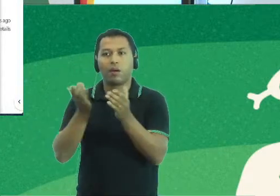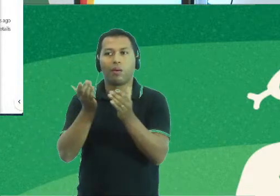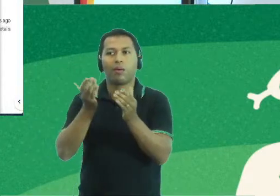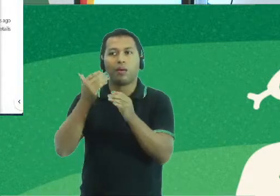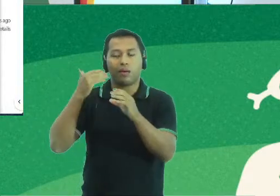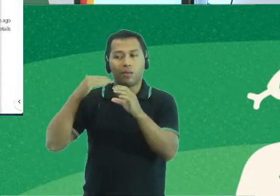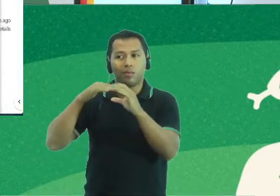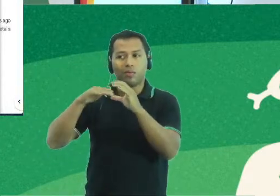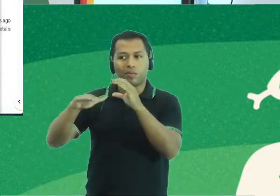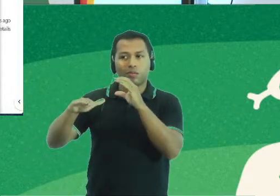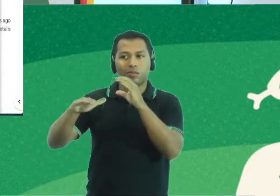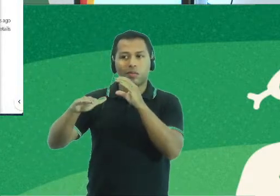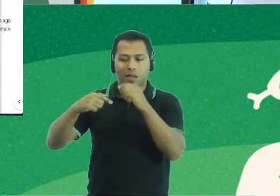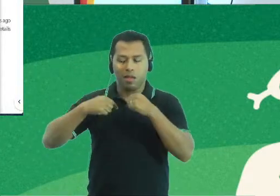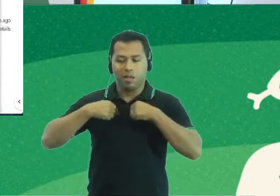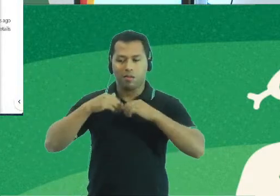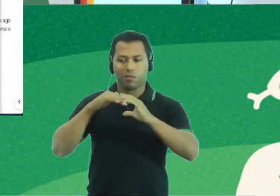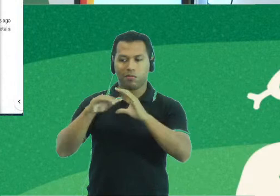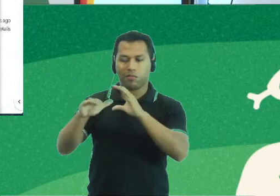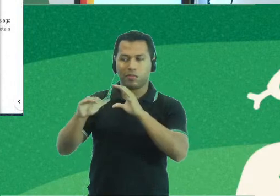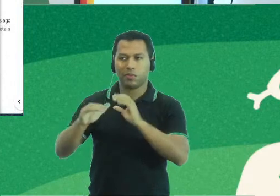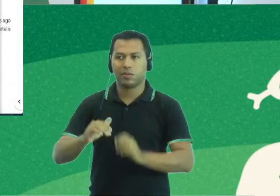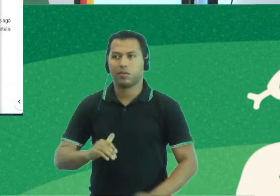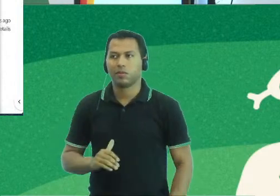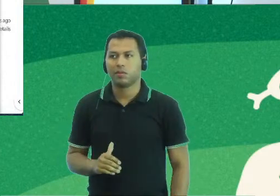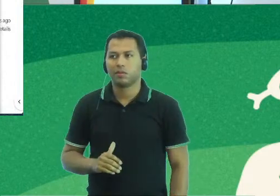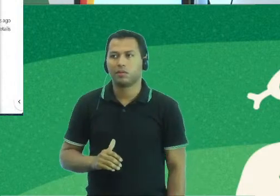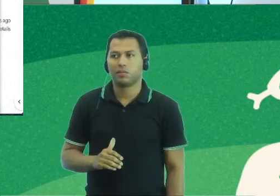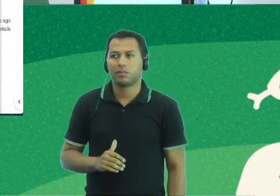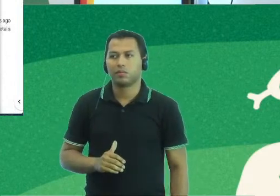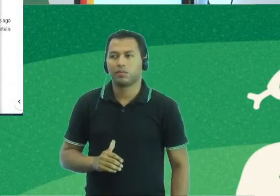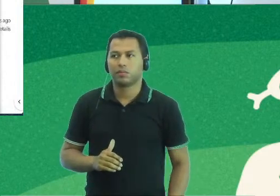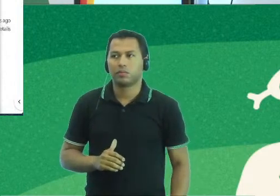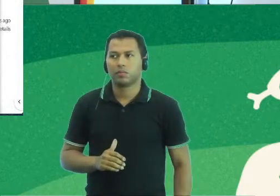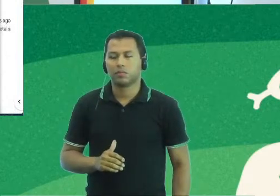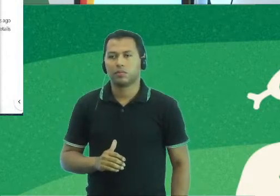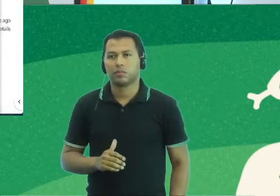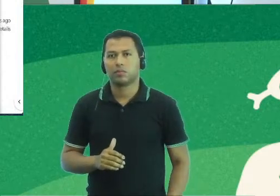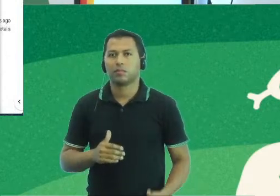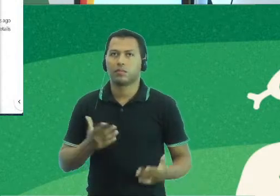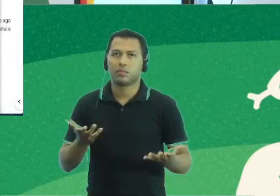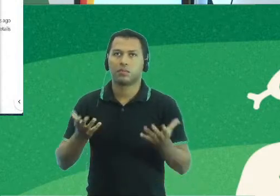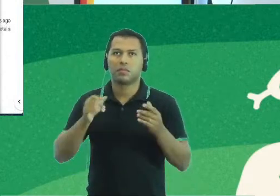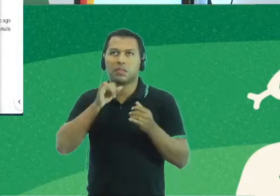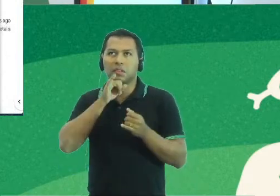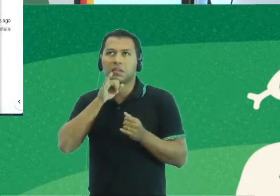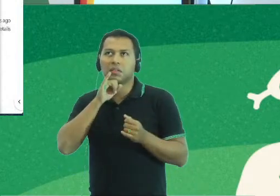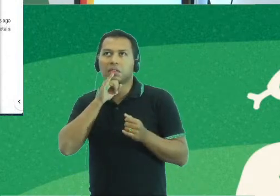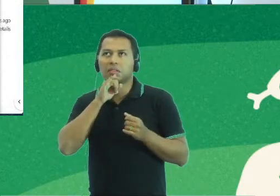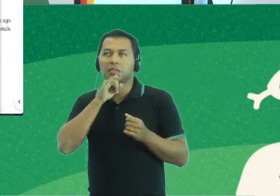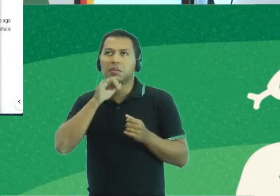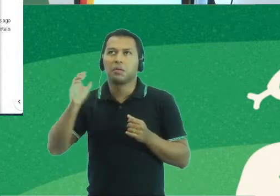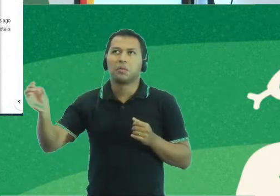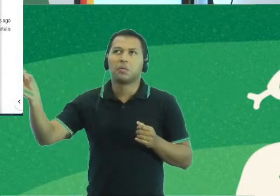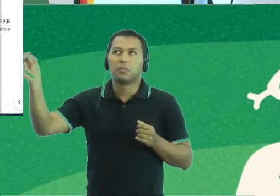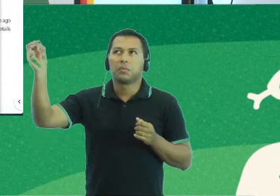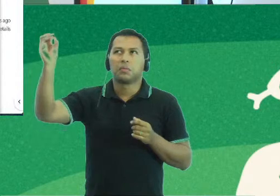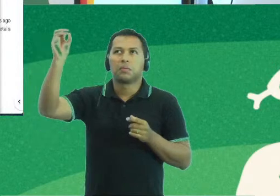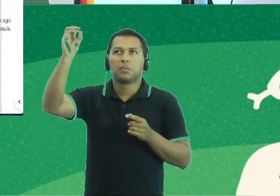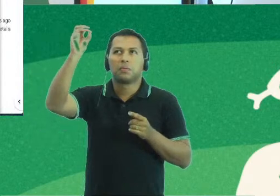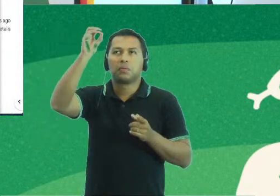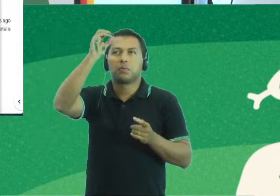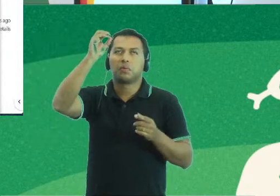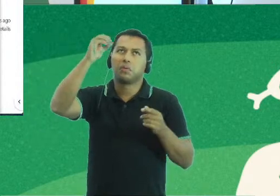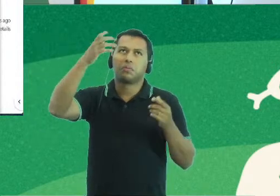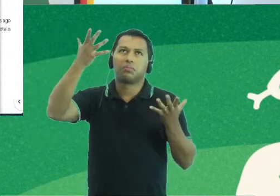I'll say, when is the ISS passing by? It doesn't matter what you say because I'm not parsing that part, but you can like do all of that